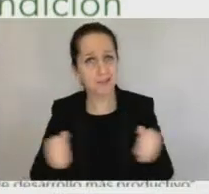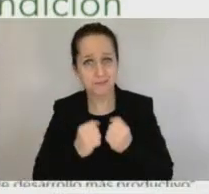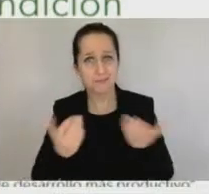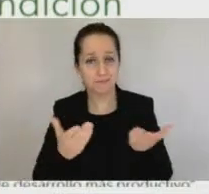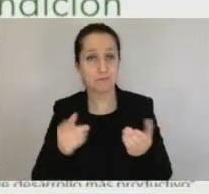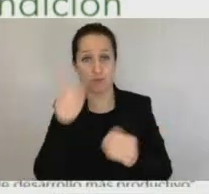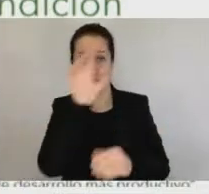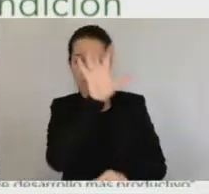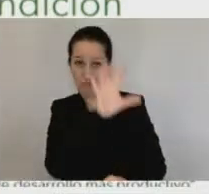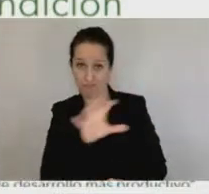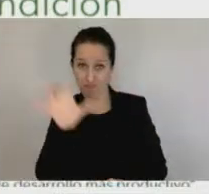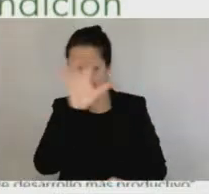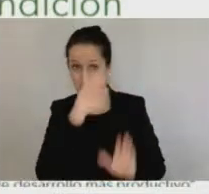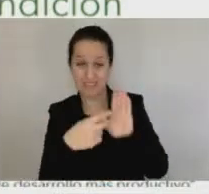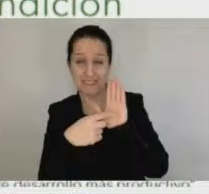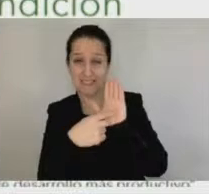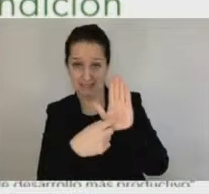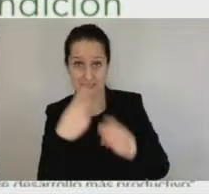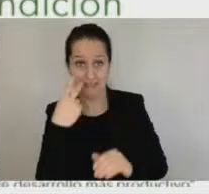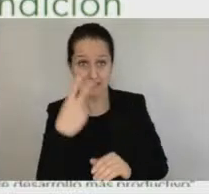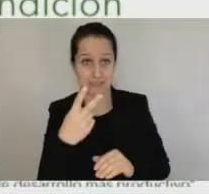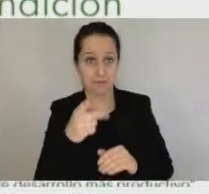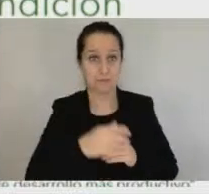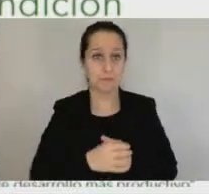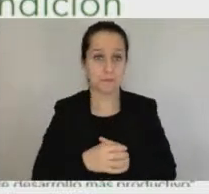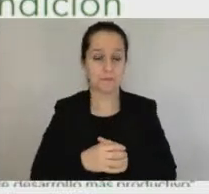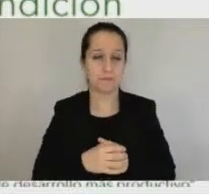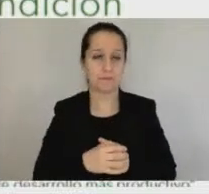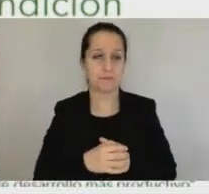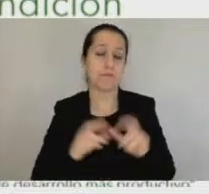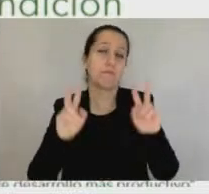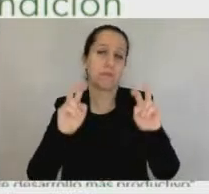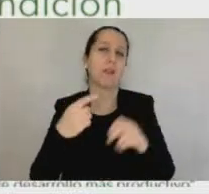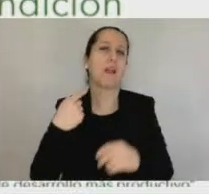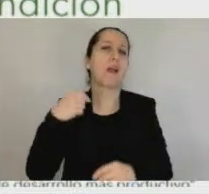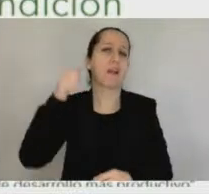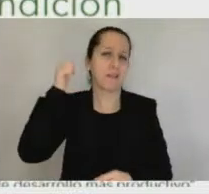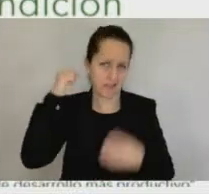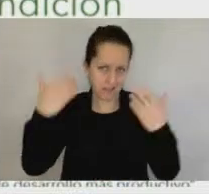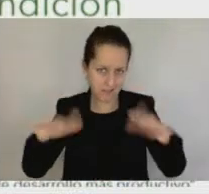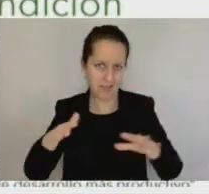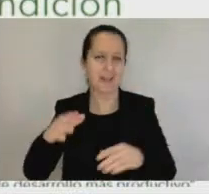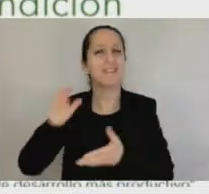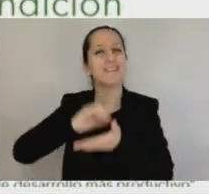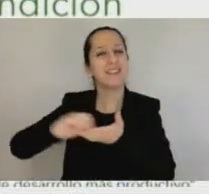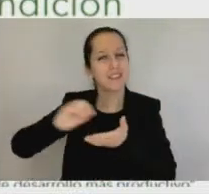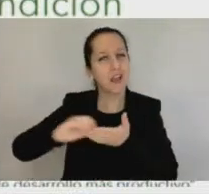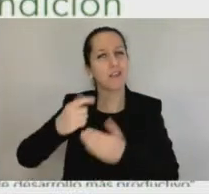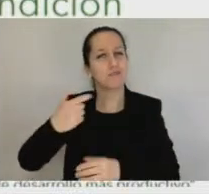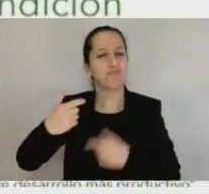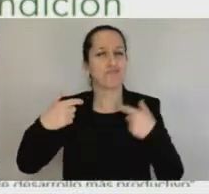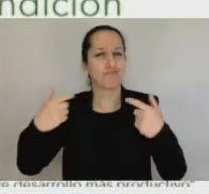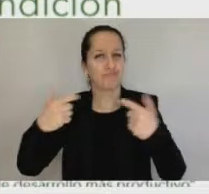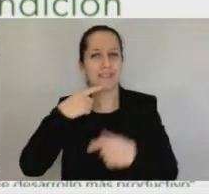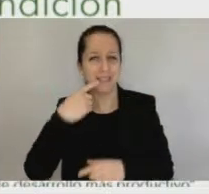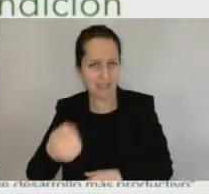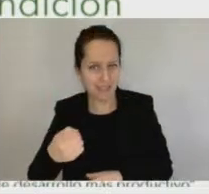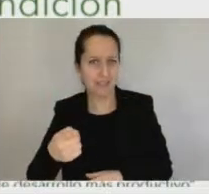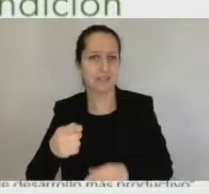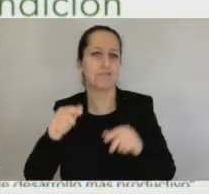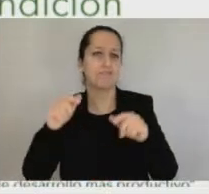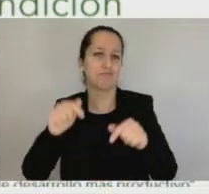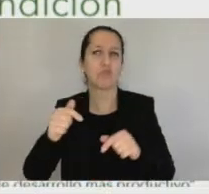in the diagram, you can see the most important ones. Yesterday, Executive Secretary and